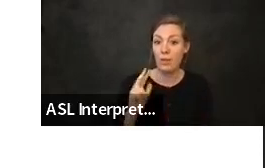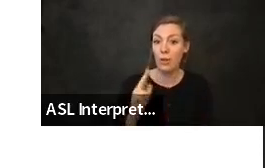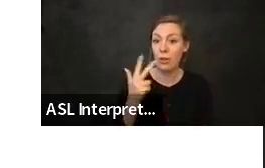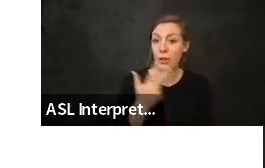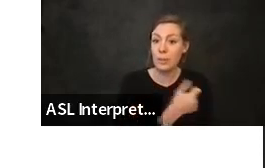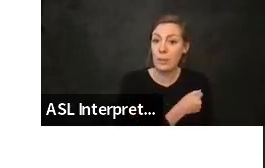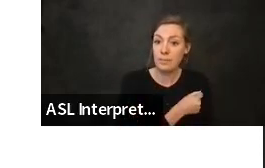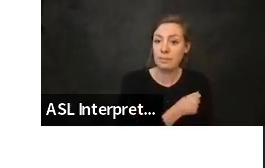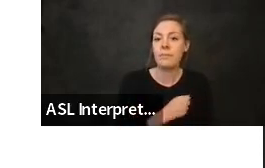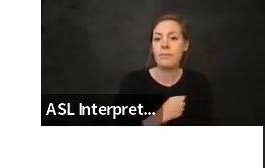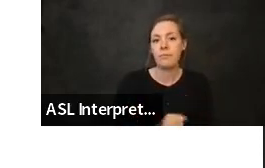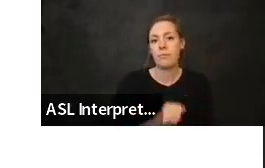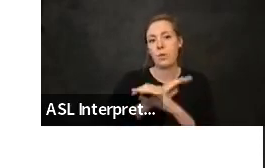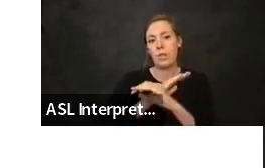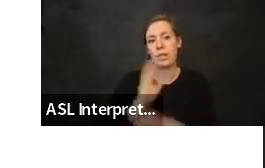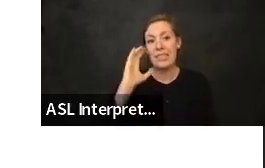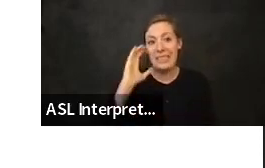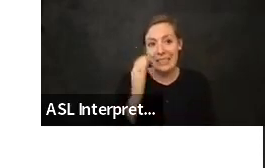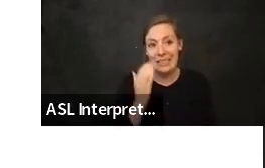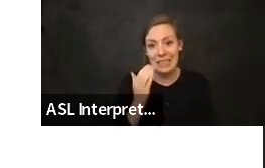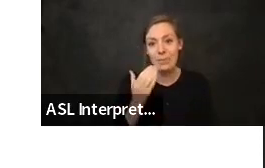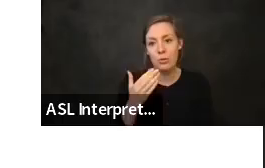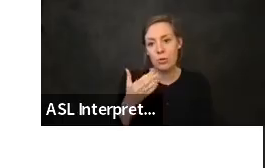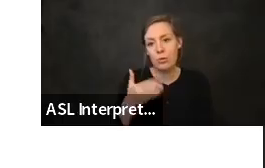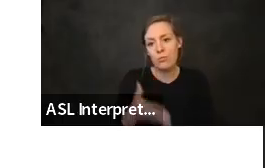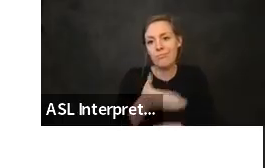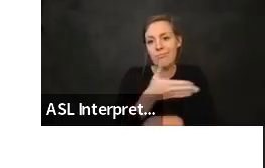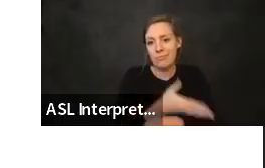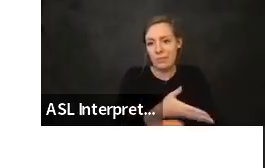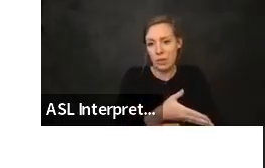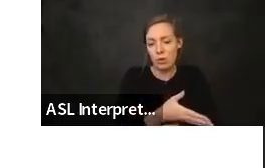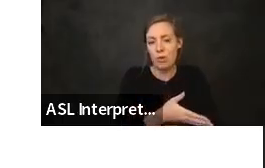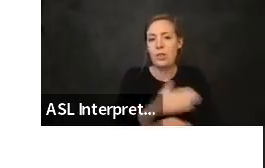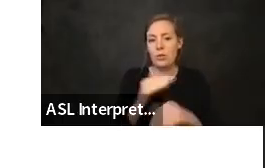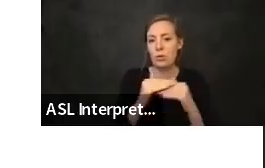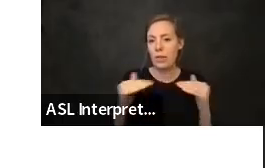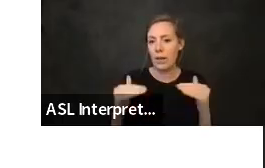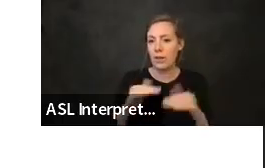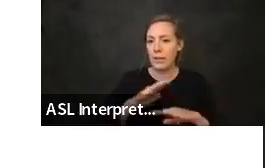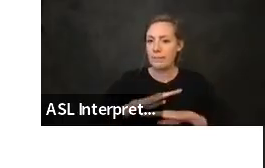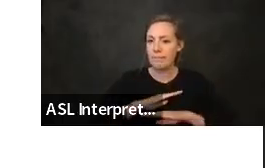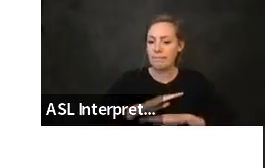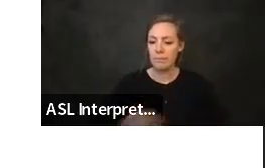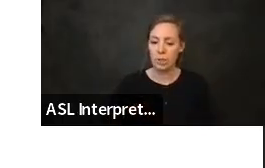the protection seems to increase to a level that's sufficient.